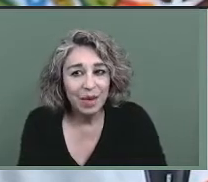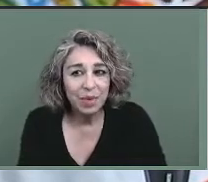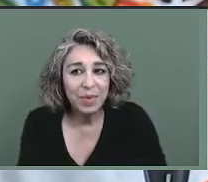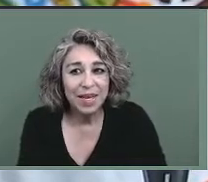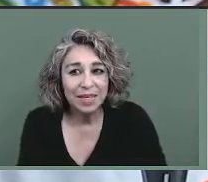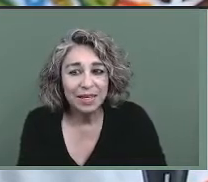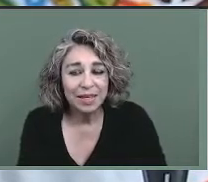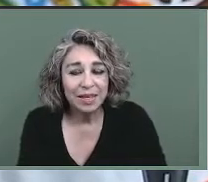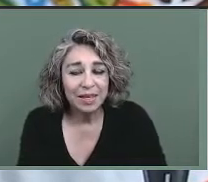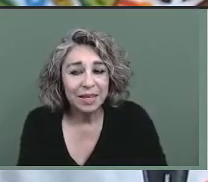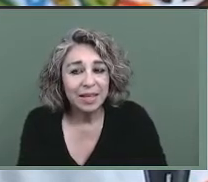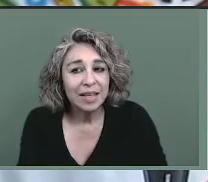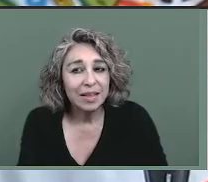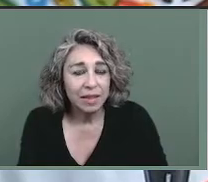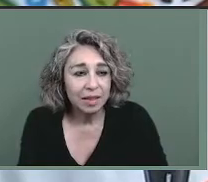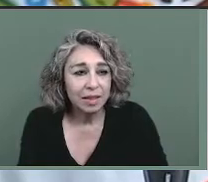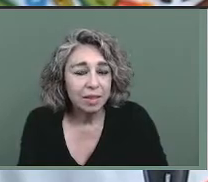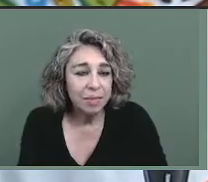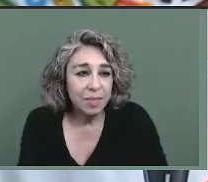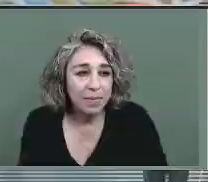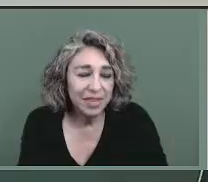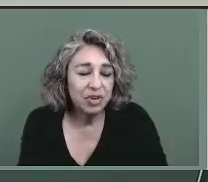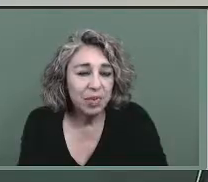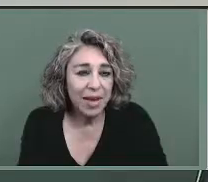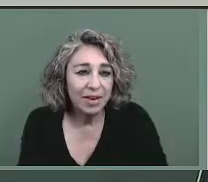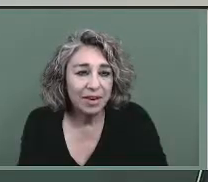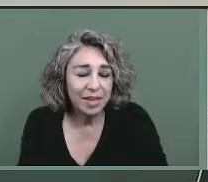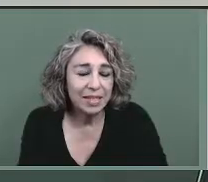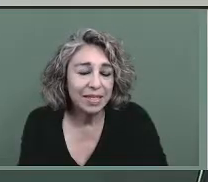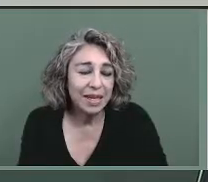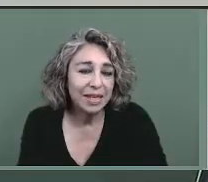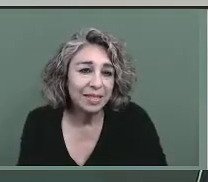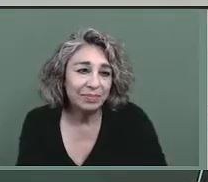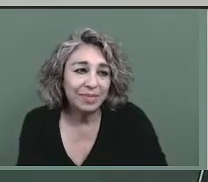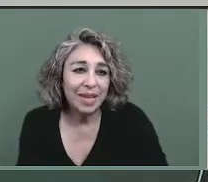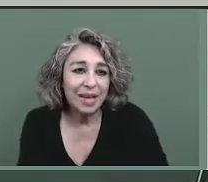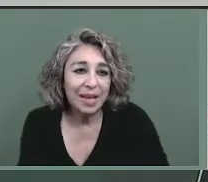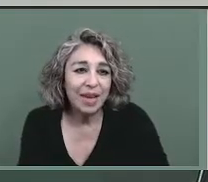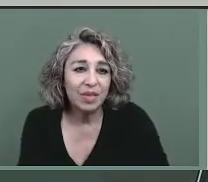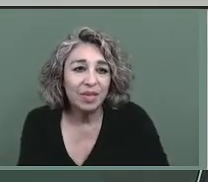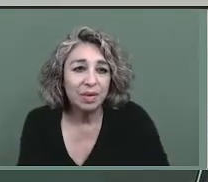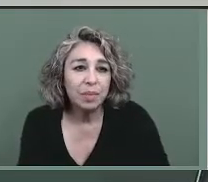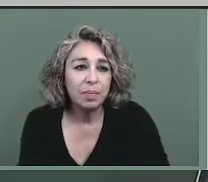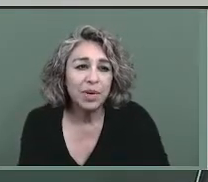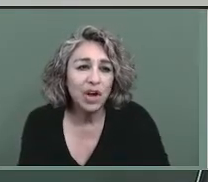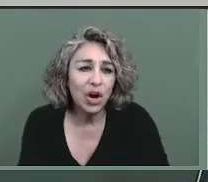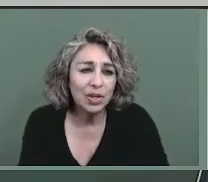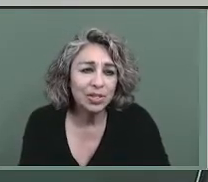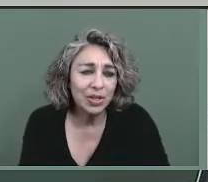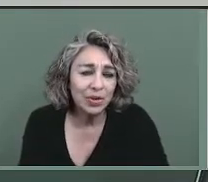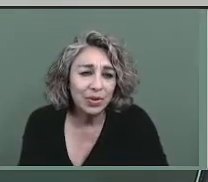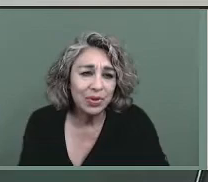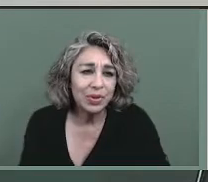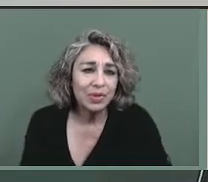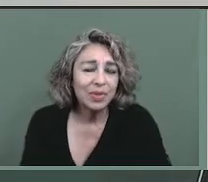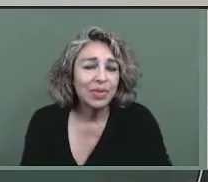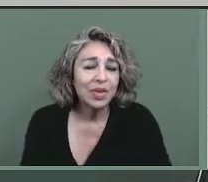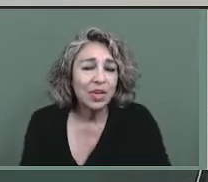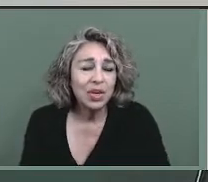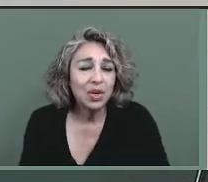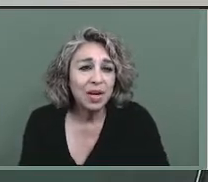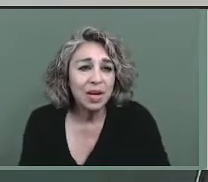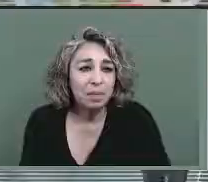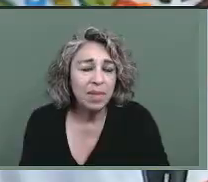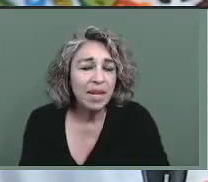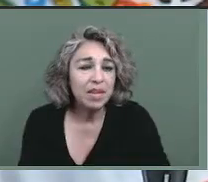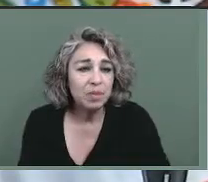I repeat, the central matter is health, but also